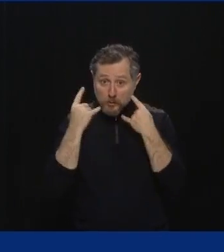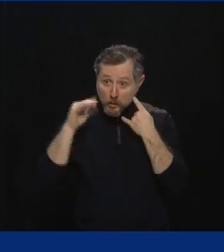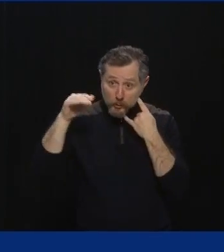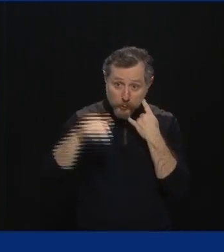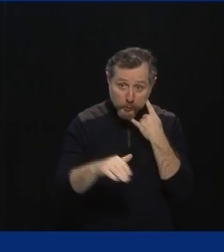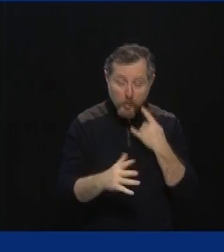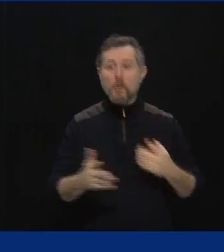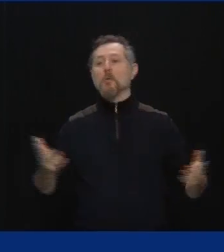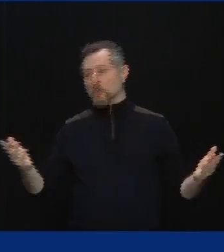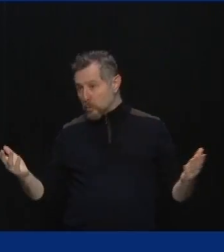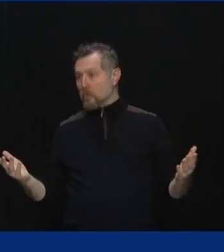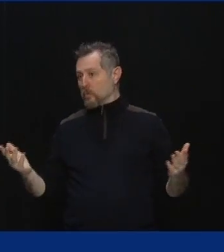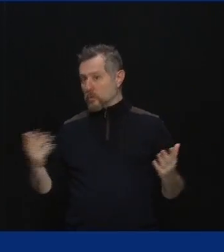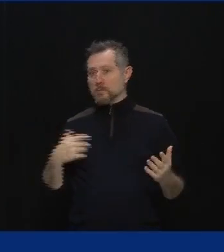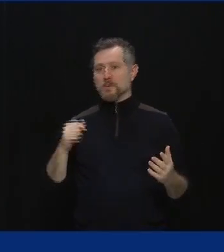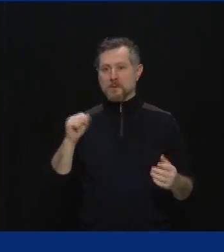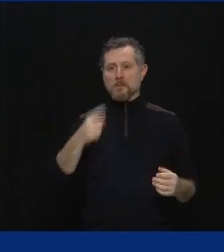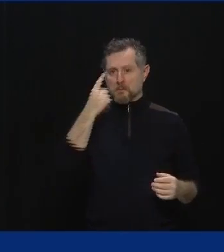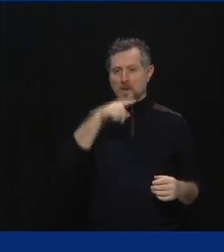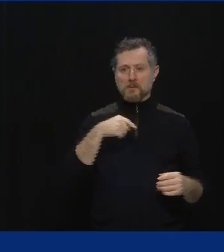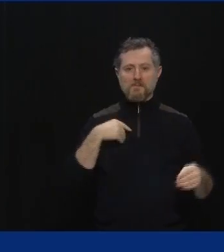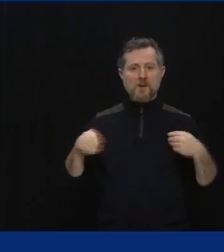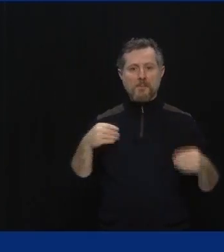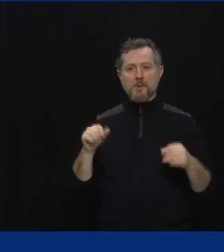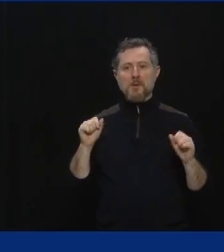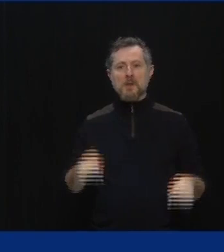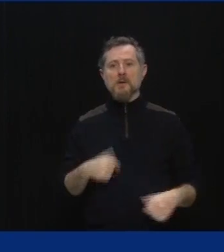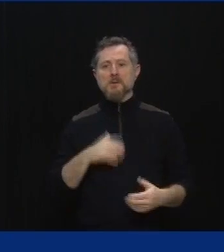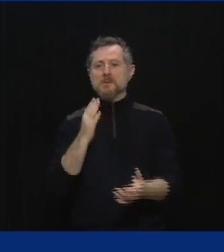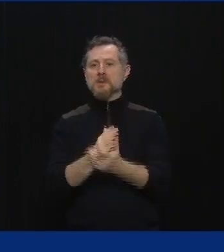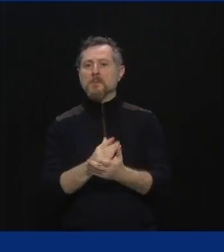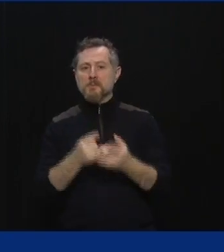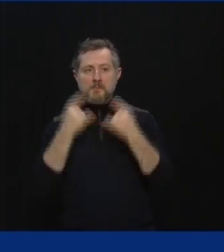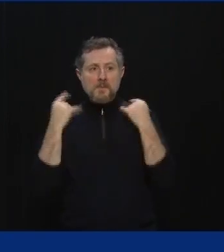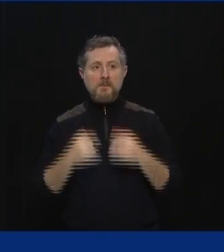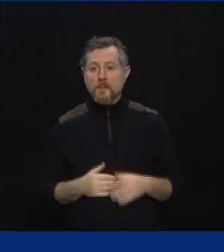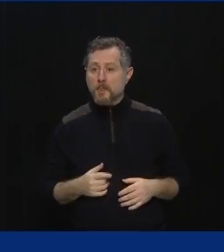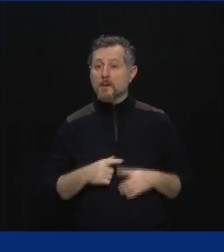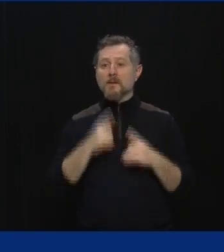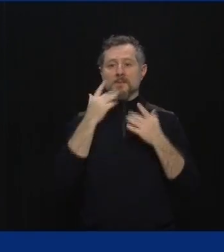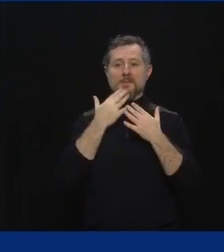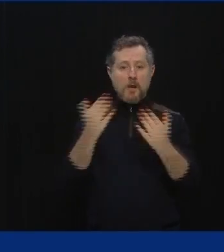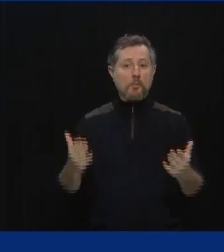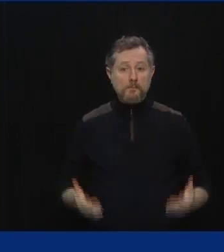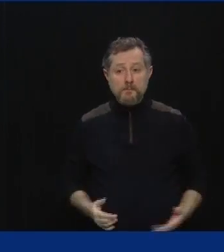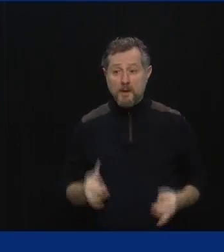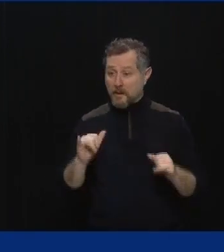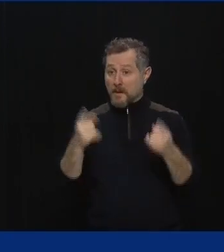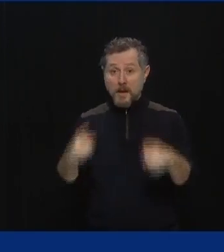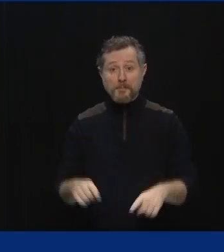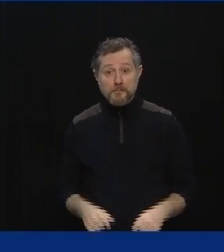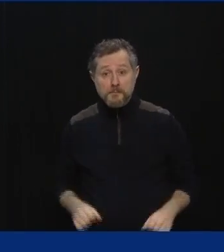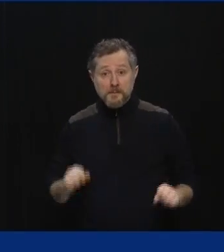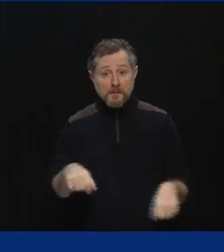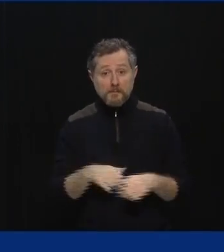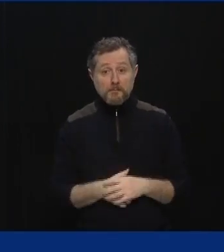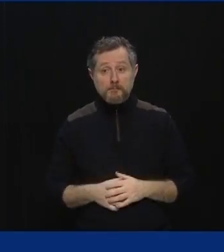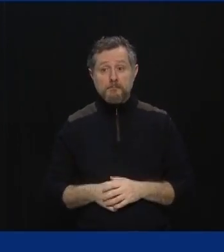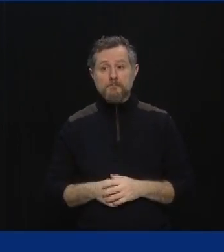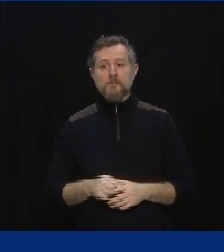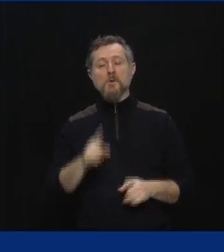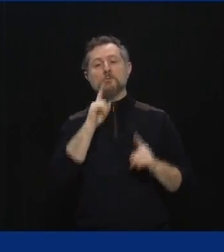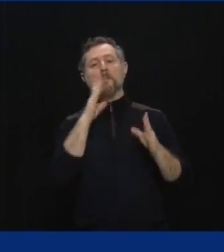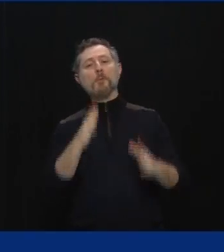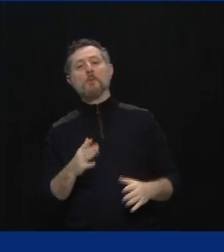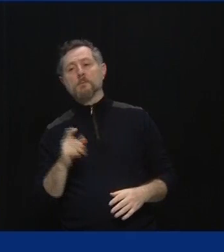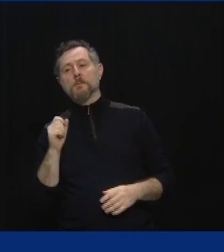Then I'm looking to be flexible and say, okay, we're good. We're good. Thank you, New Yorkers. You did what I asked you. I don't know what they're going to do. Any questions